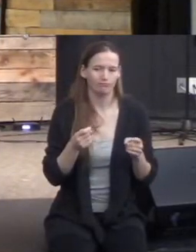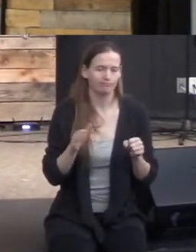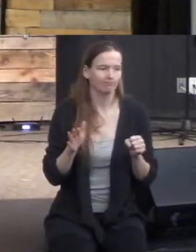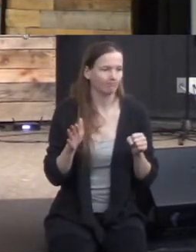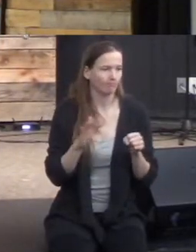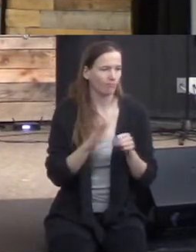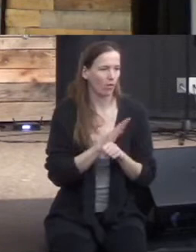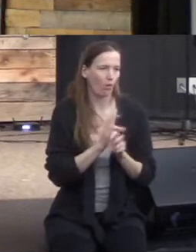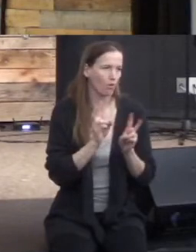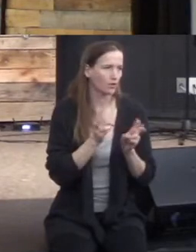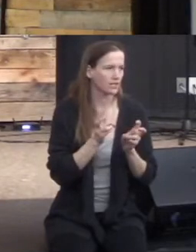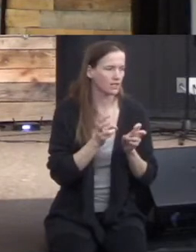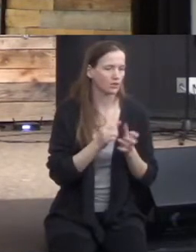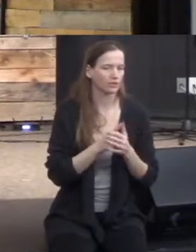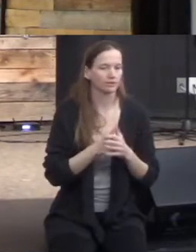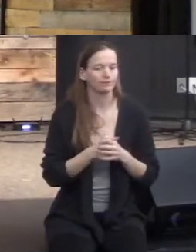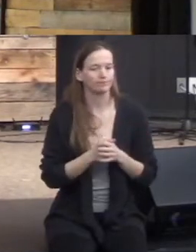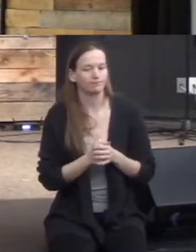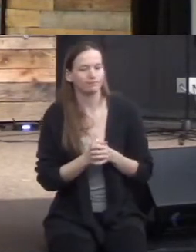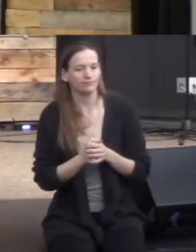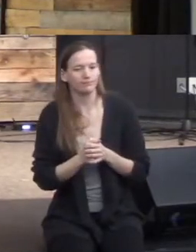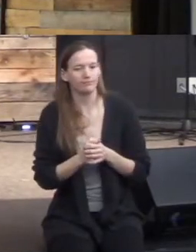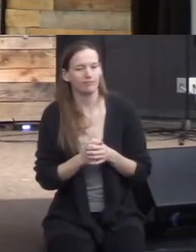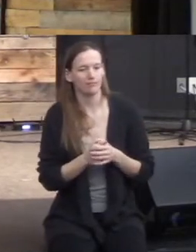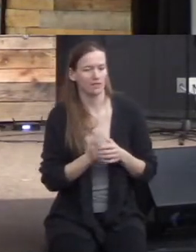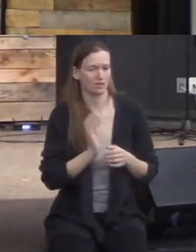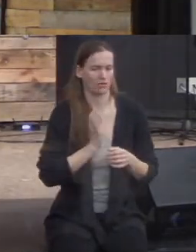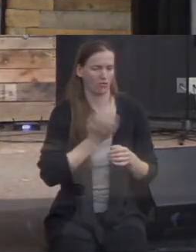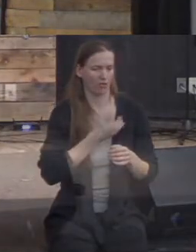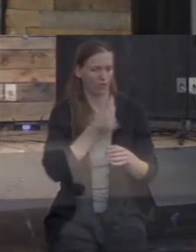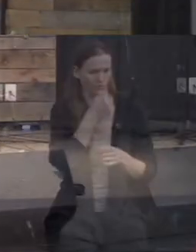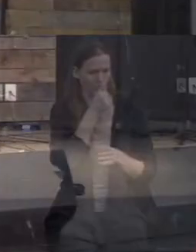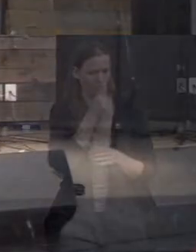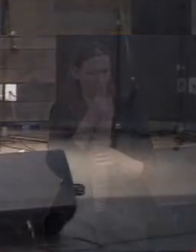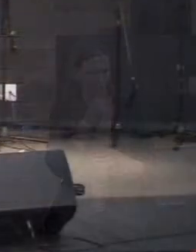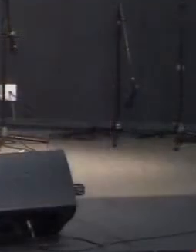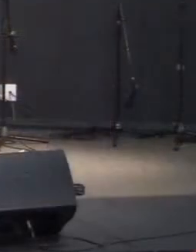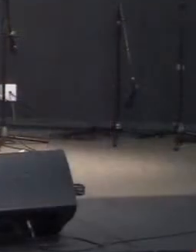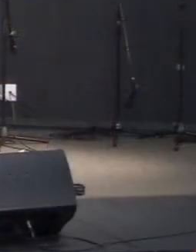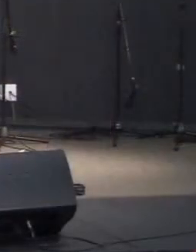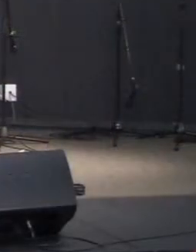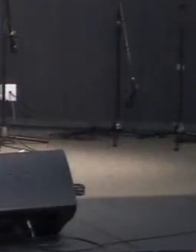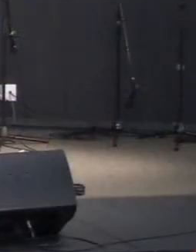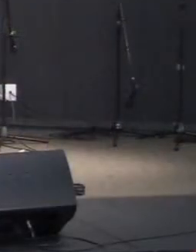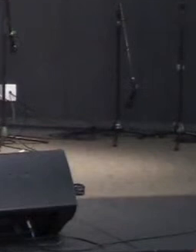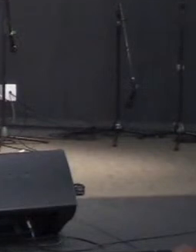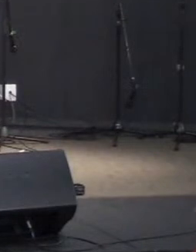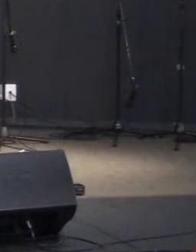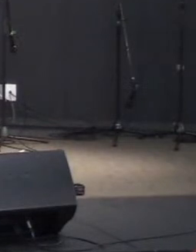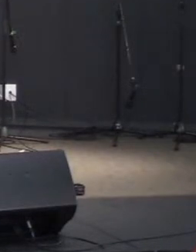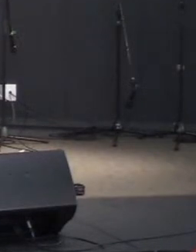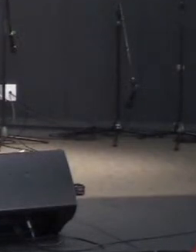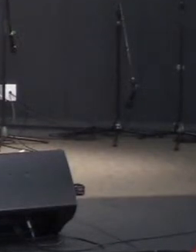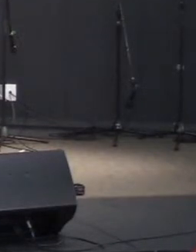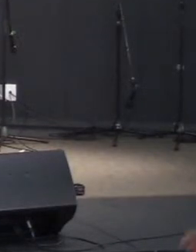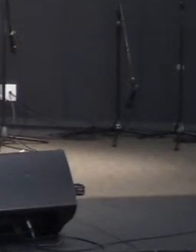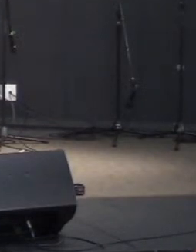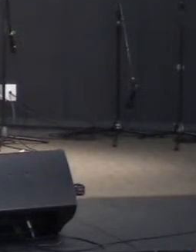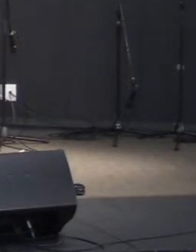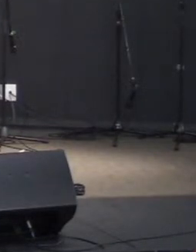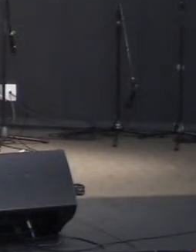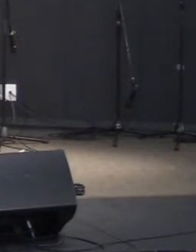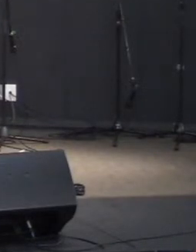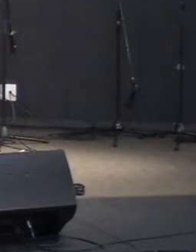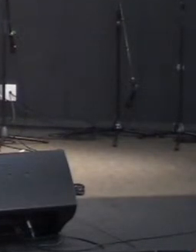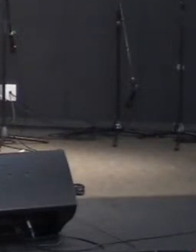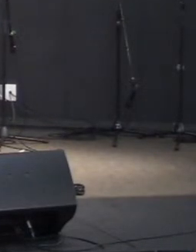our struggles go back to how we see God. And of course, one of the big struggles in really seeing God